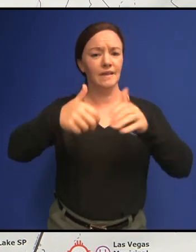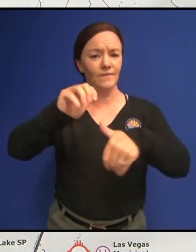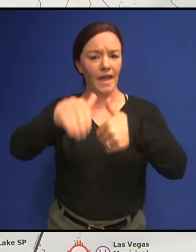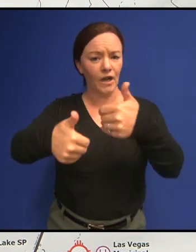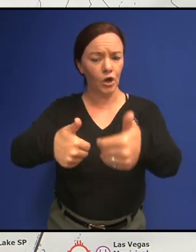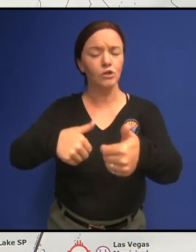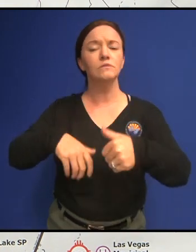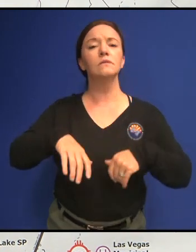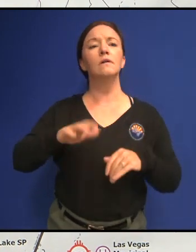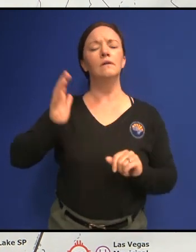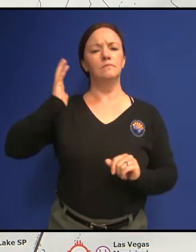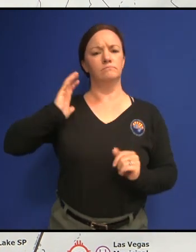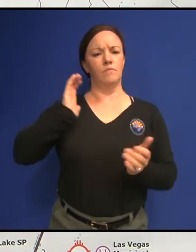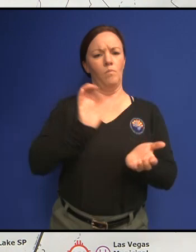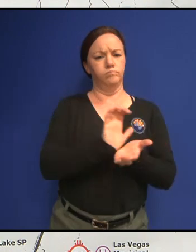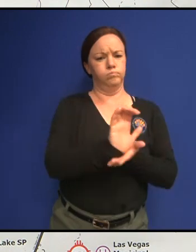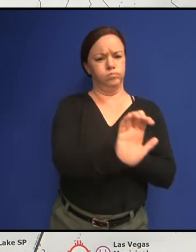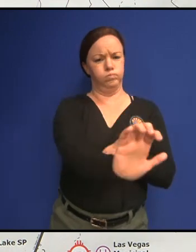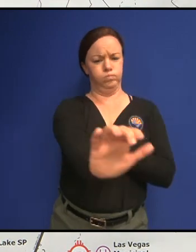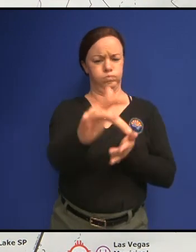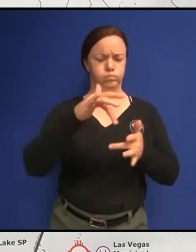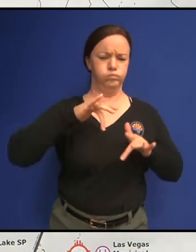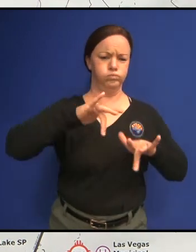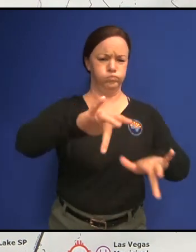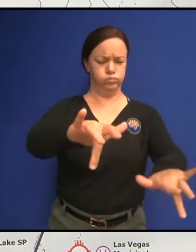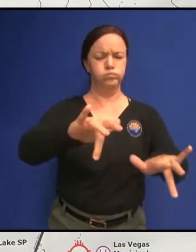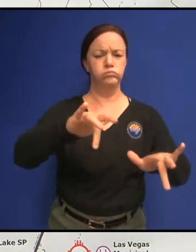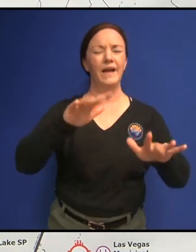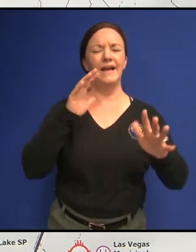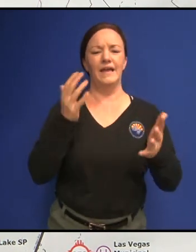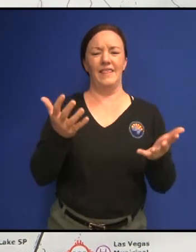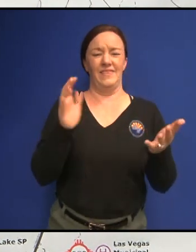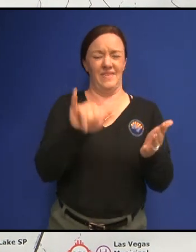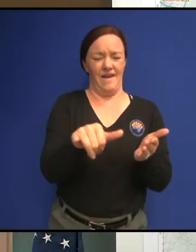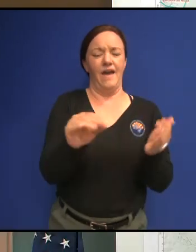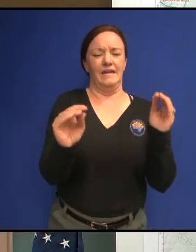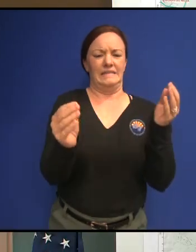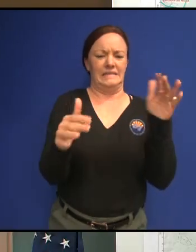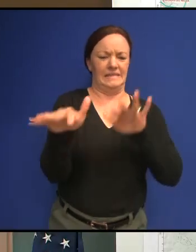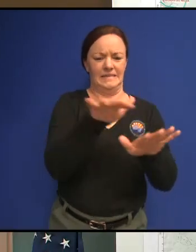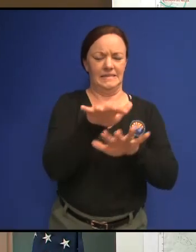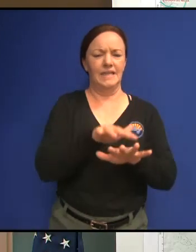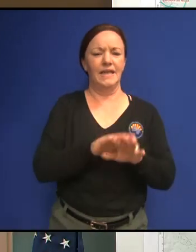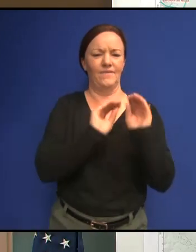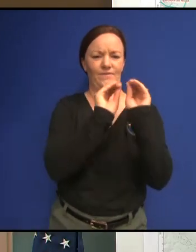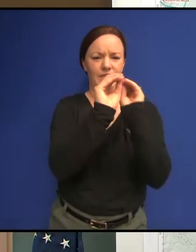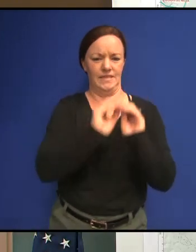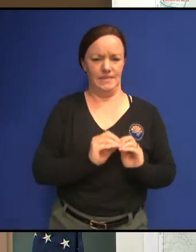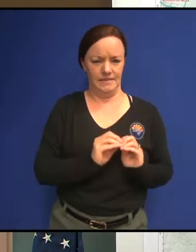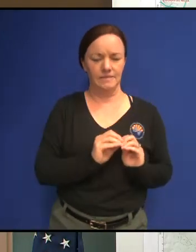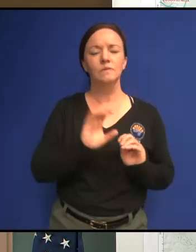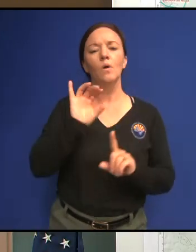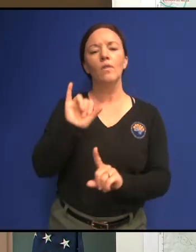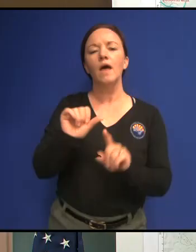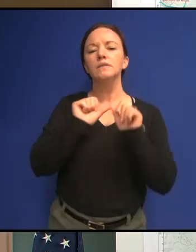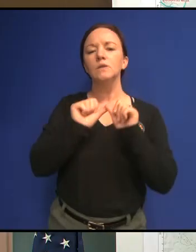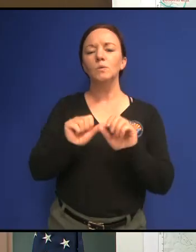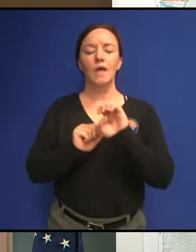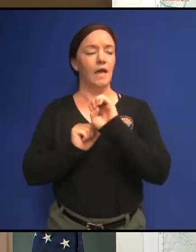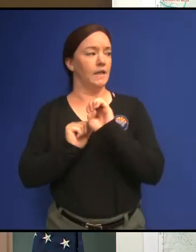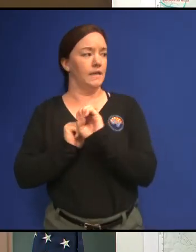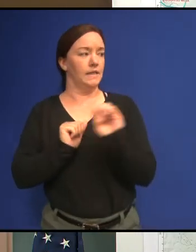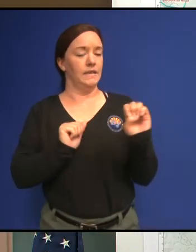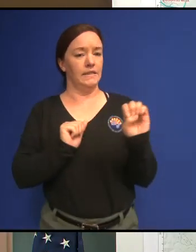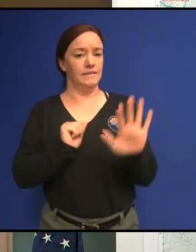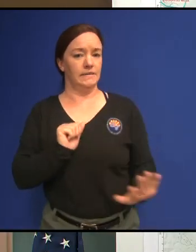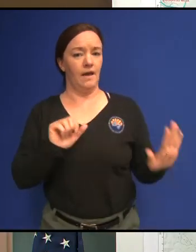that were put in during the suppression efforts. So that's continuing all around this east side, up in the Mineral Hill,